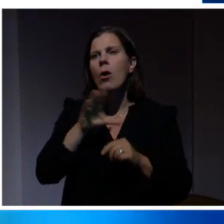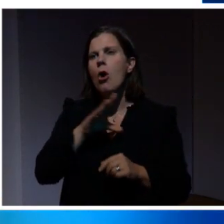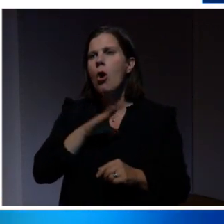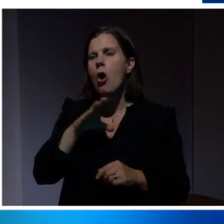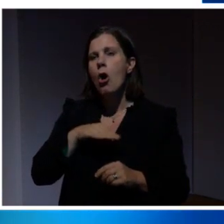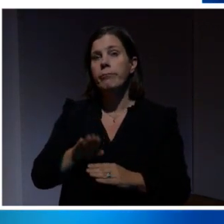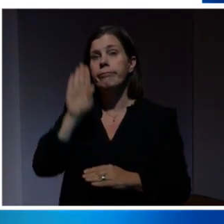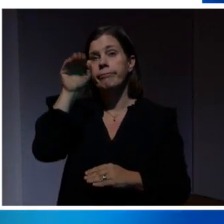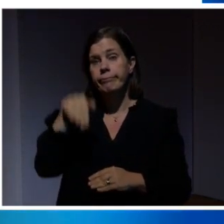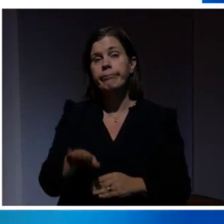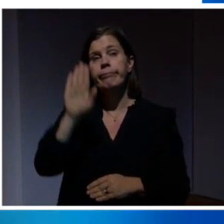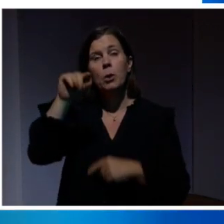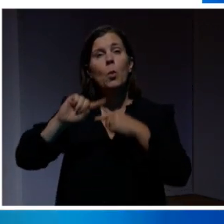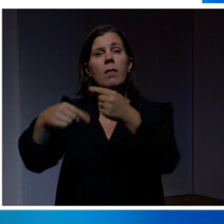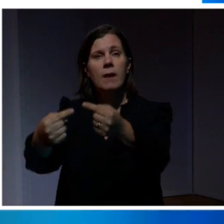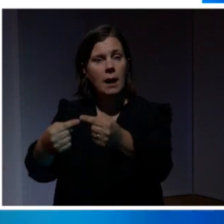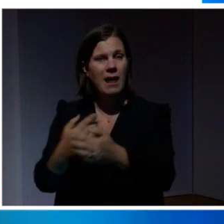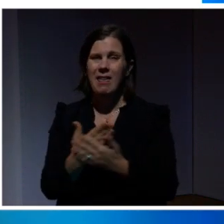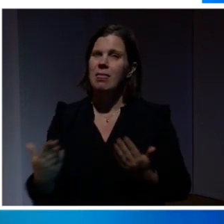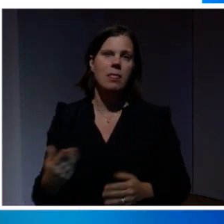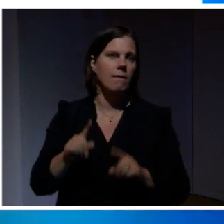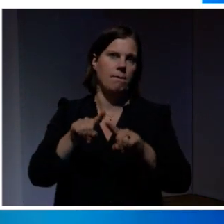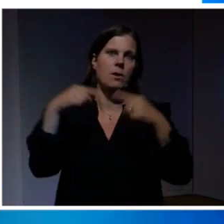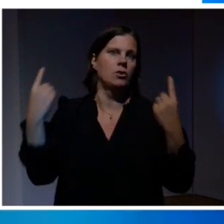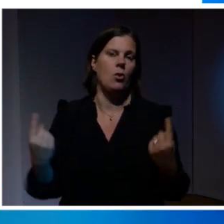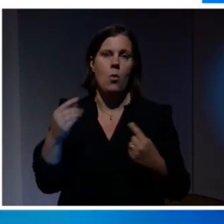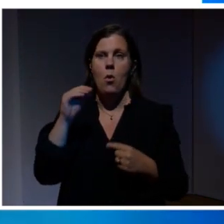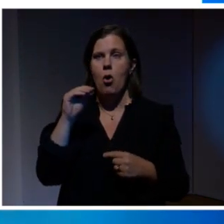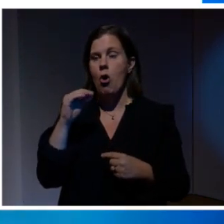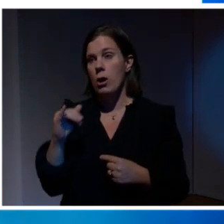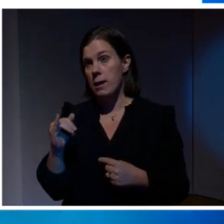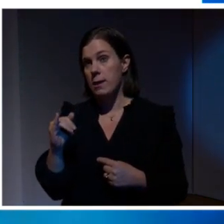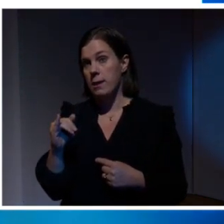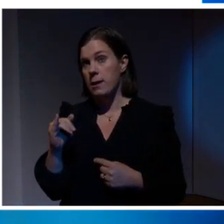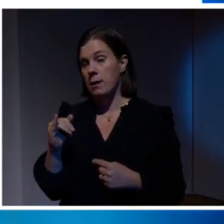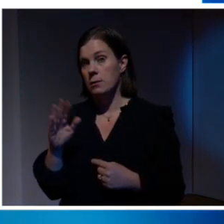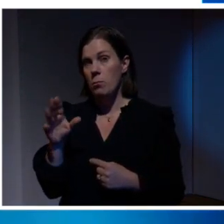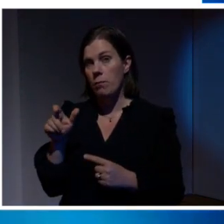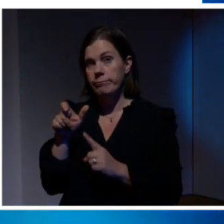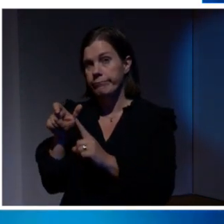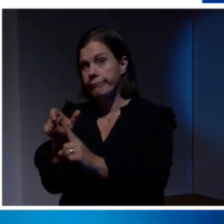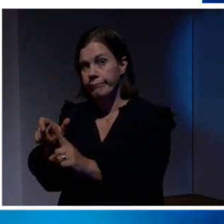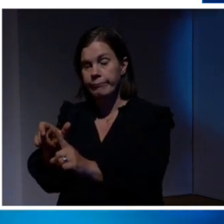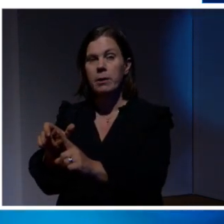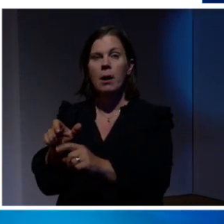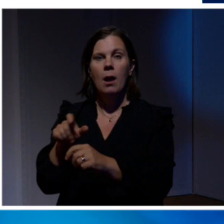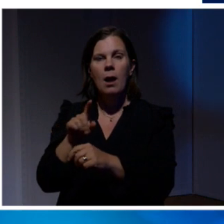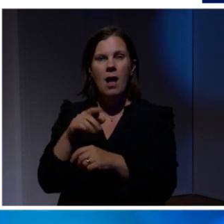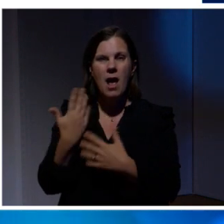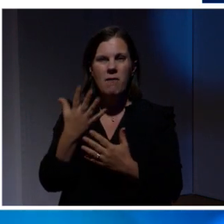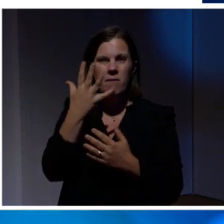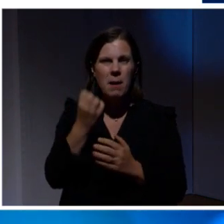roller coaster ride. In fact, this isn't the first time AI has been hyped. AI was hyped very much in the